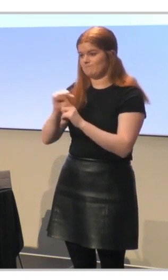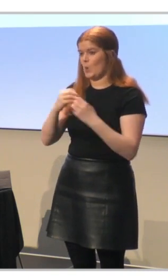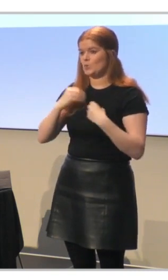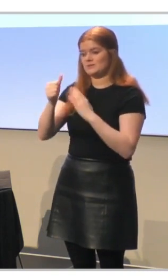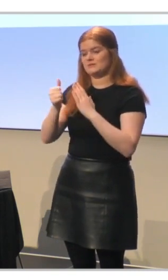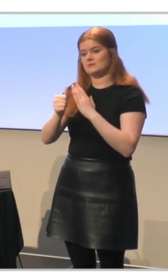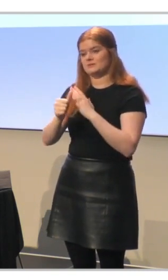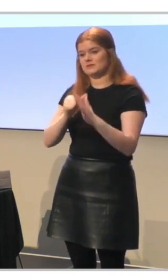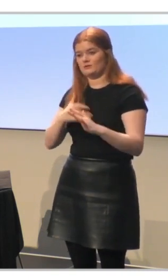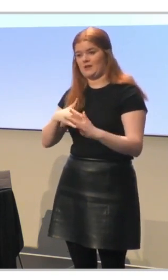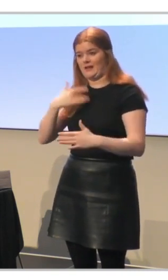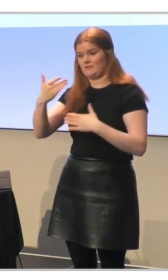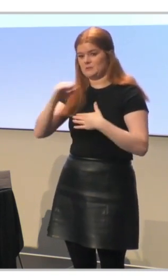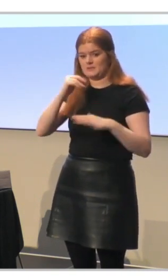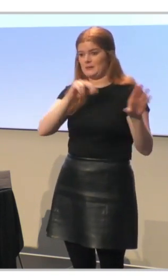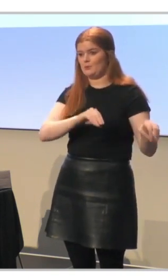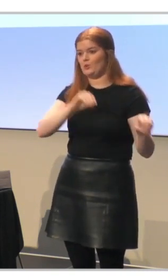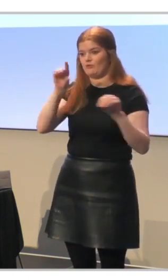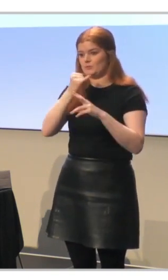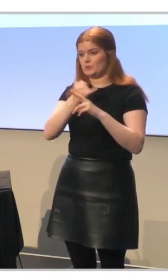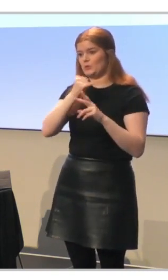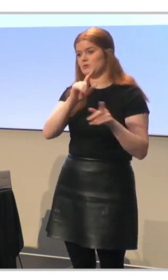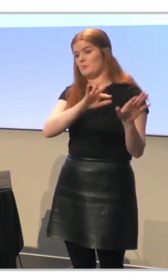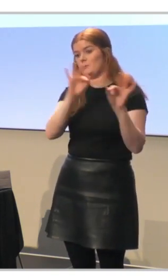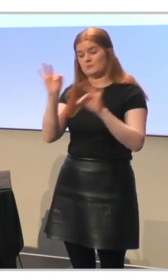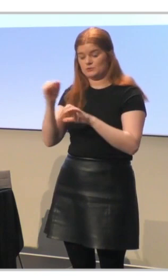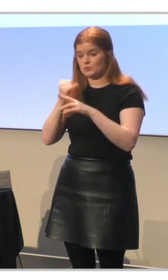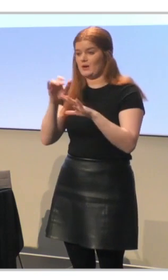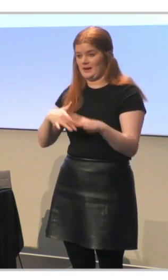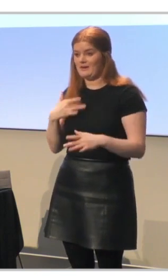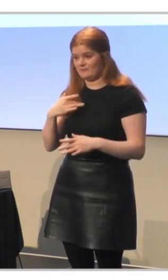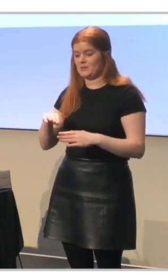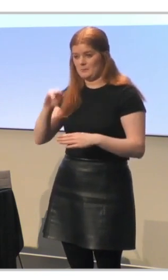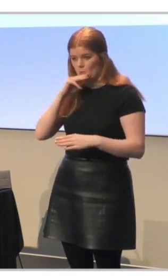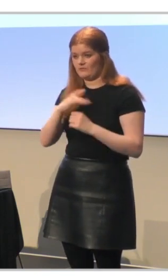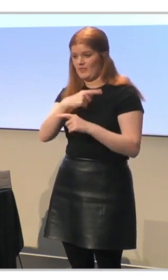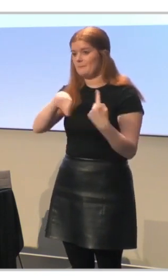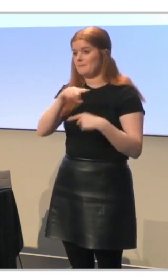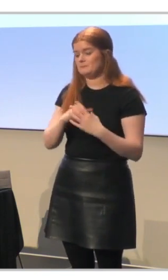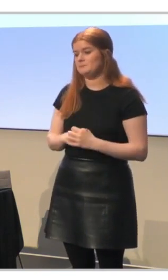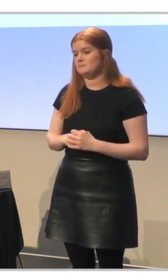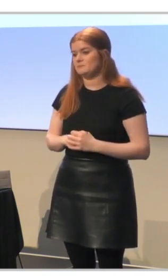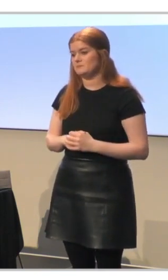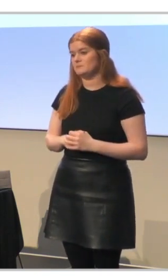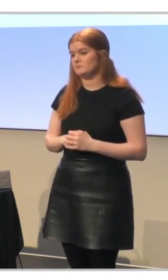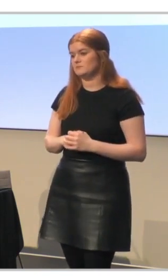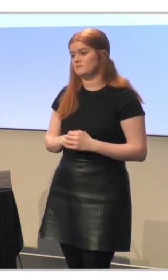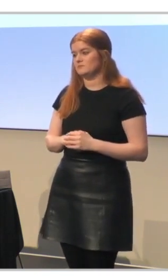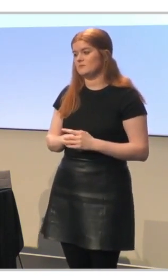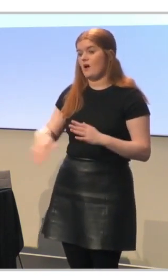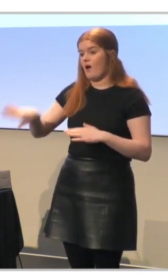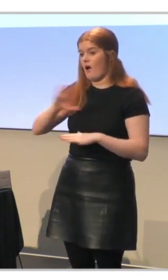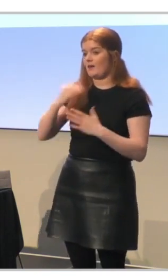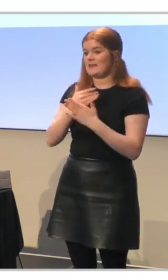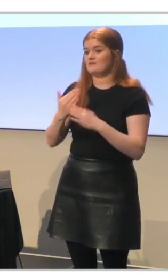can transition to a post-school life that is meaningful for them. All of our collective